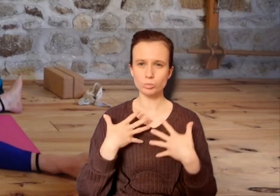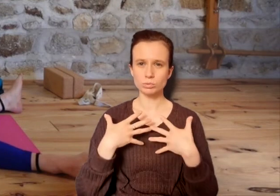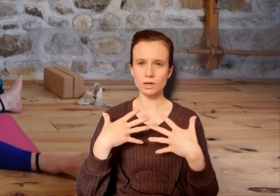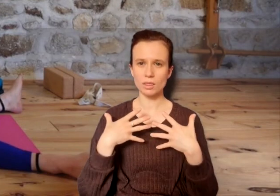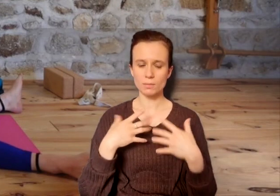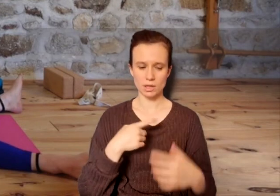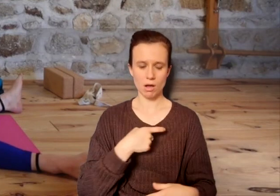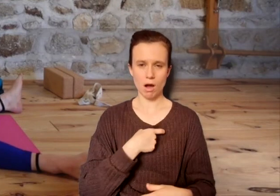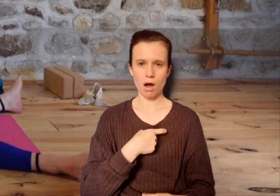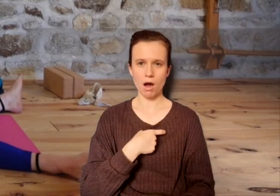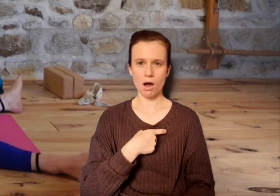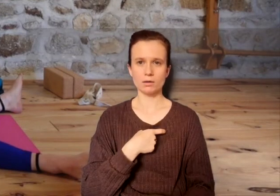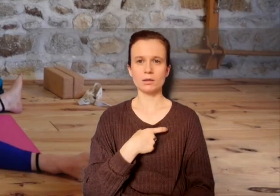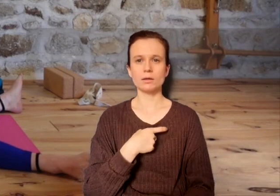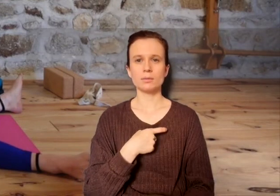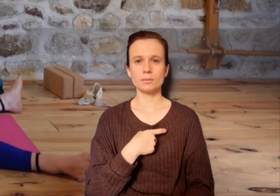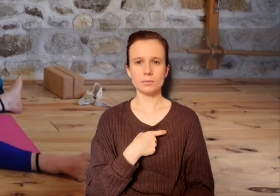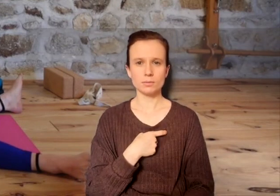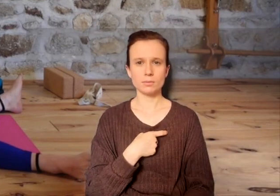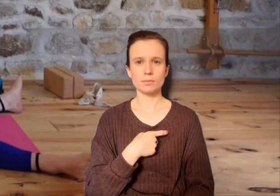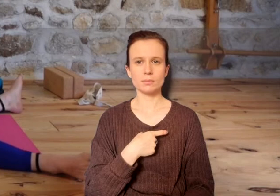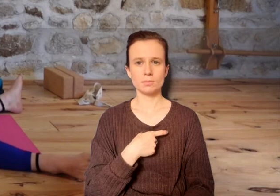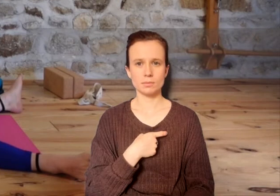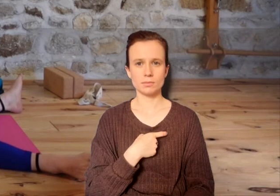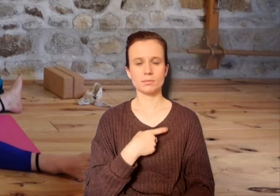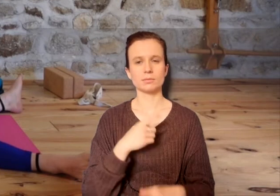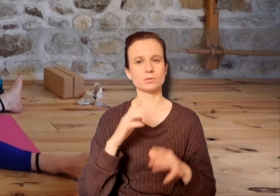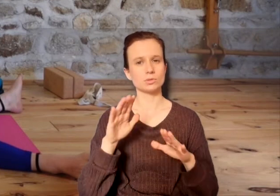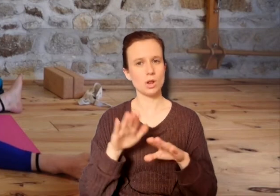And the slower breath is going to let your heart rate slow down.